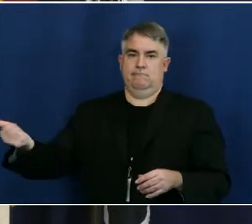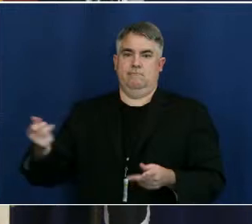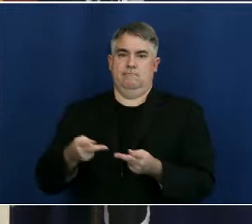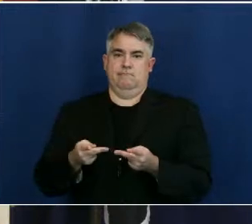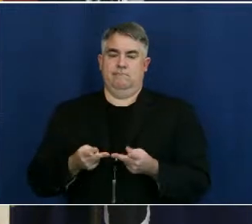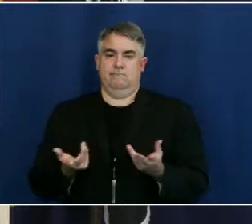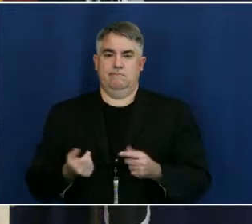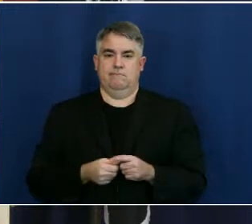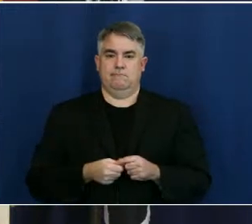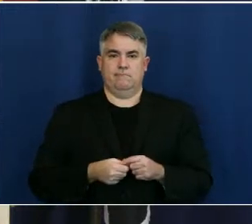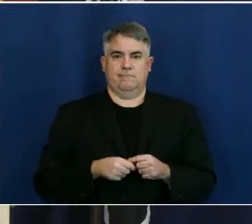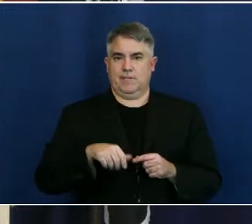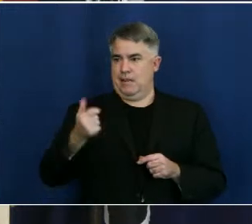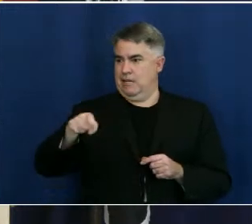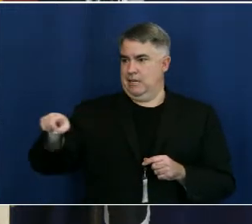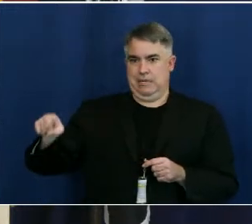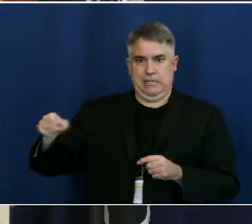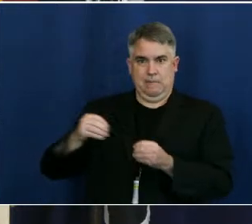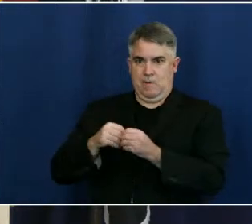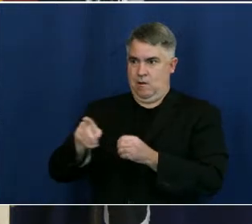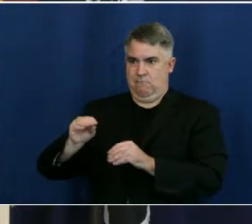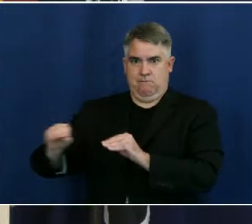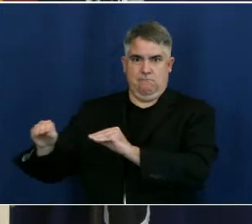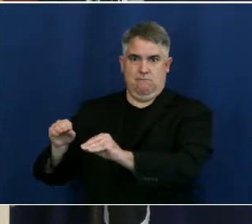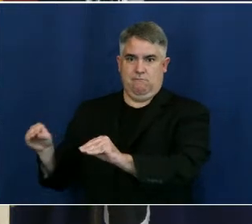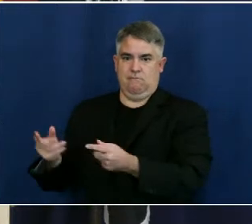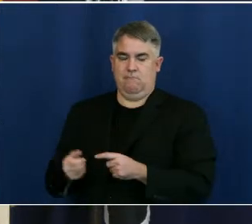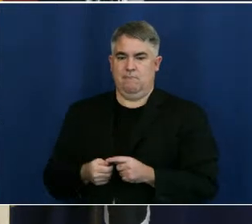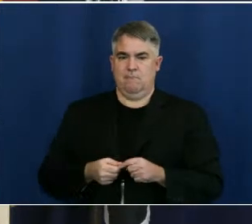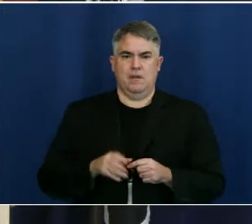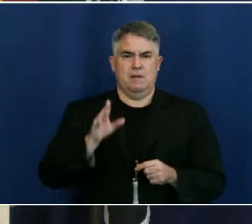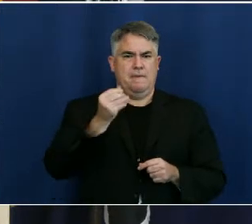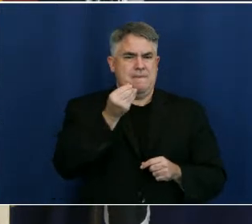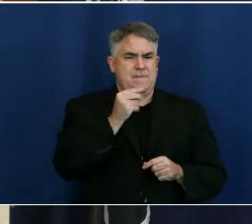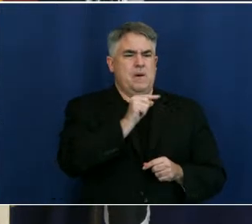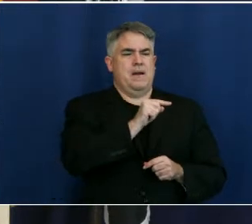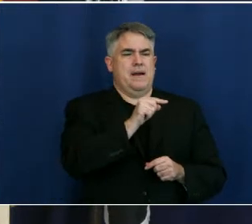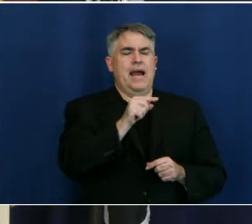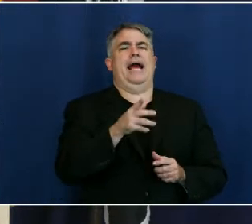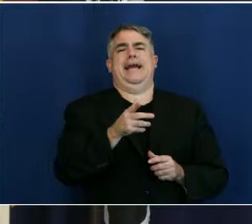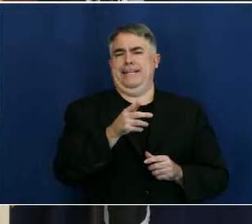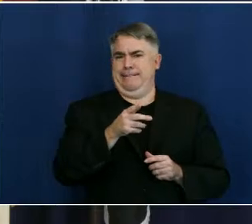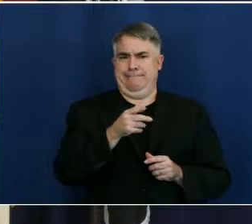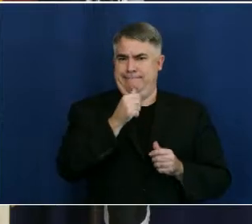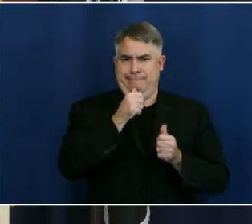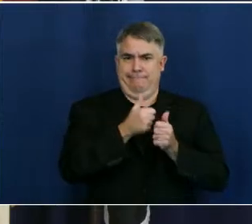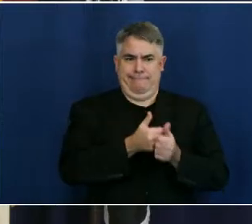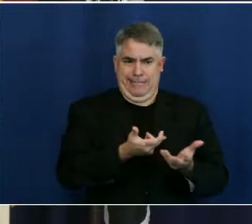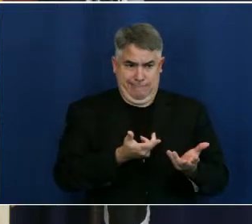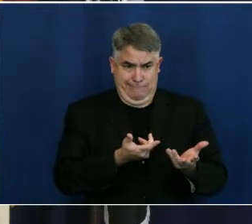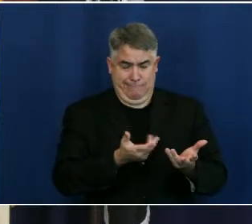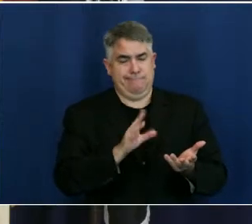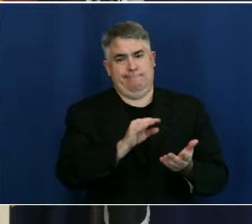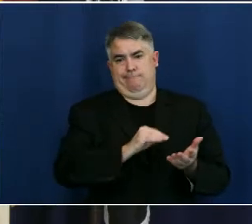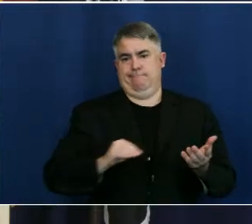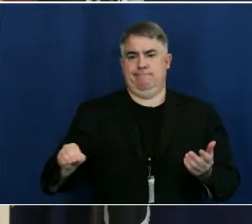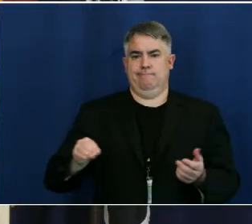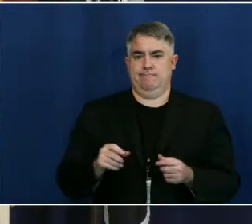and reallocated. And there's been a small number of providers for which that particular